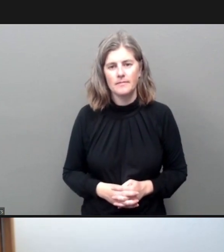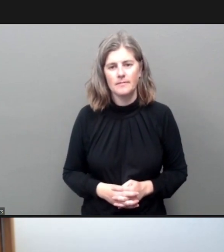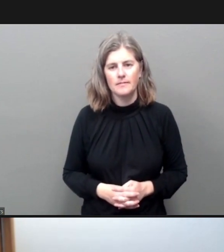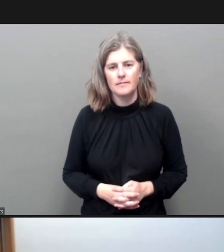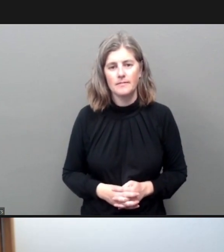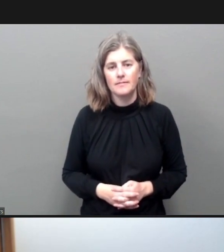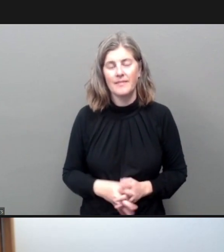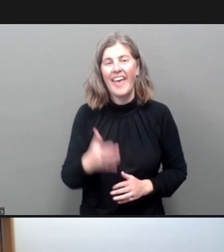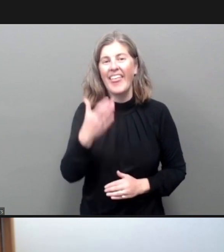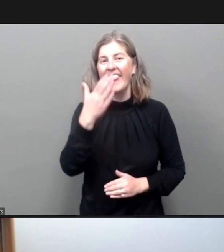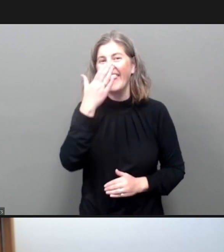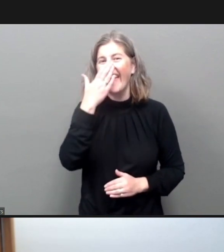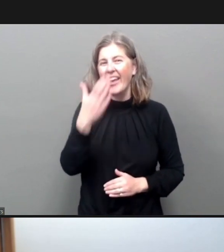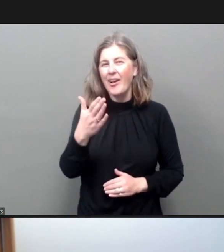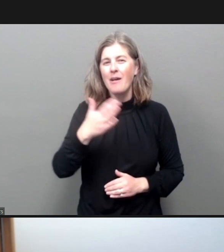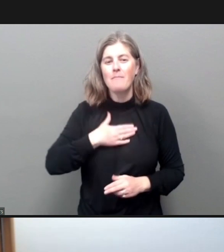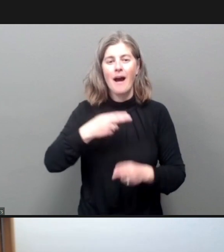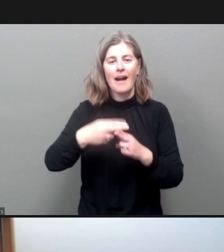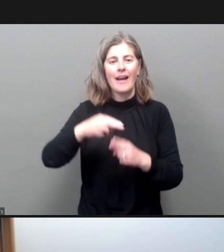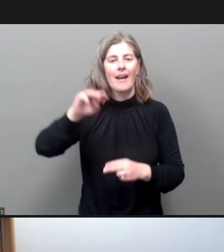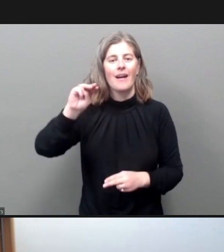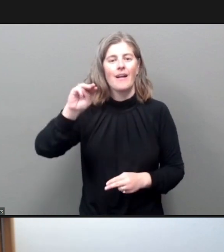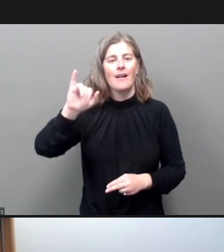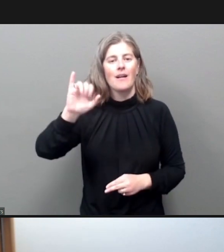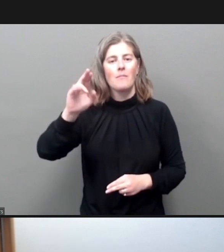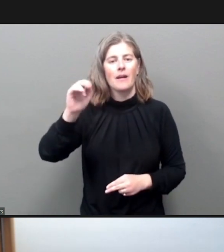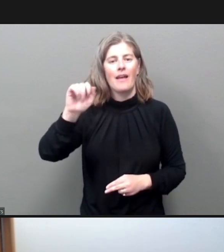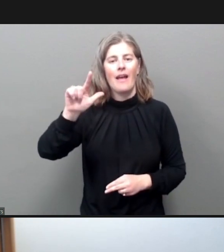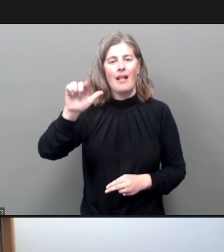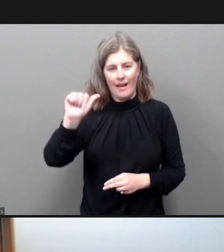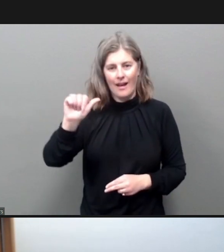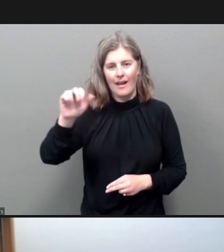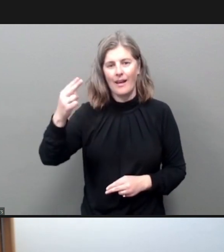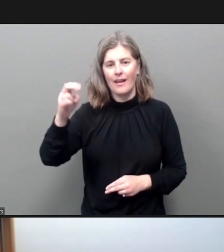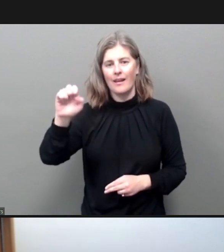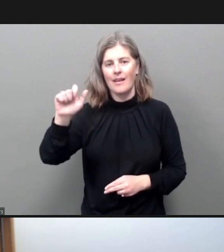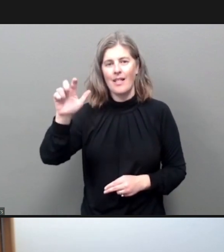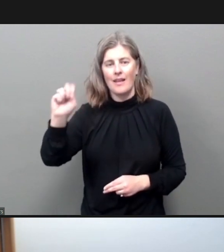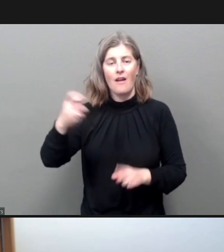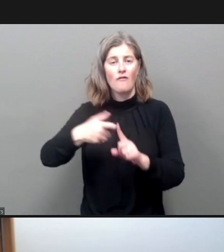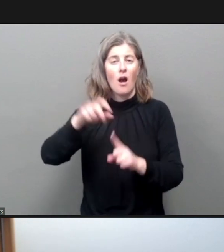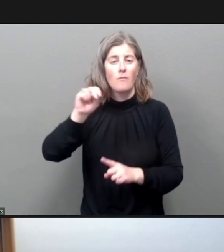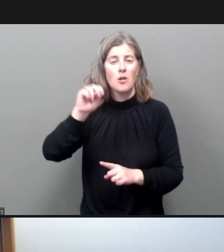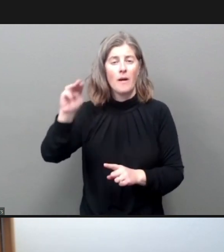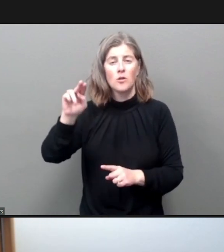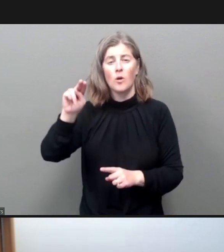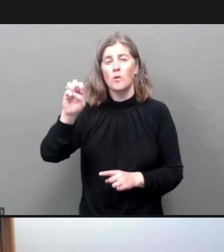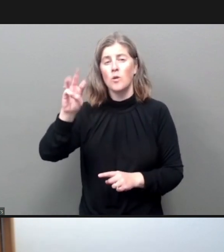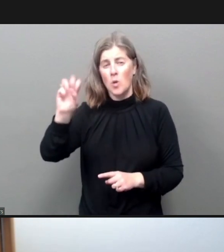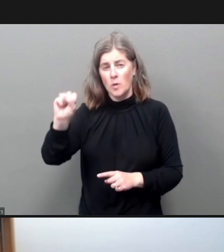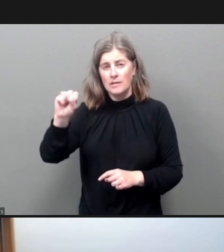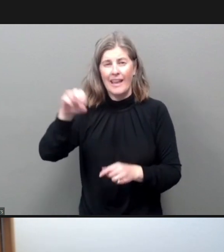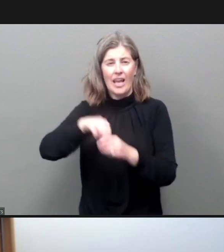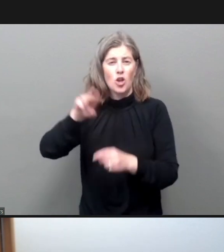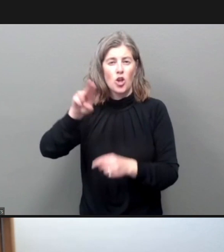Thank you. My name is Michaela Heelan, and I'm from the New Mexico Newsport and UNM.